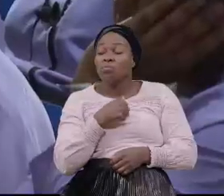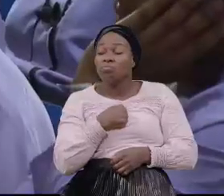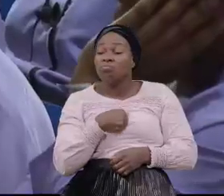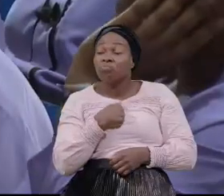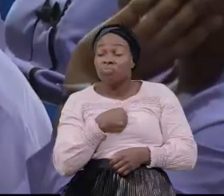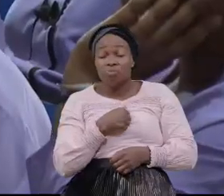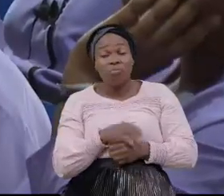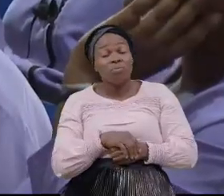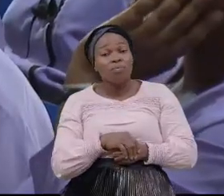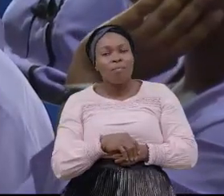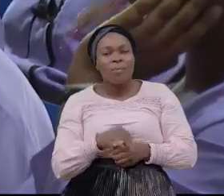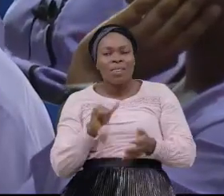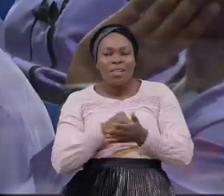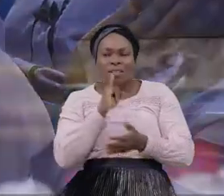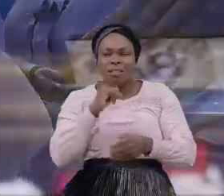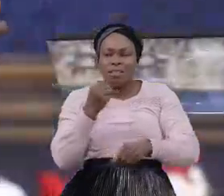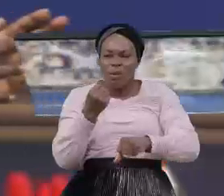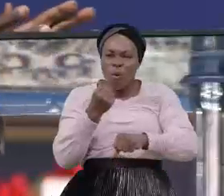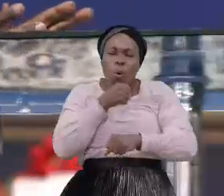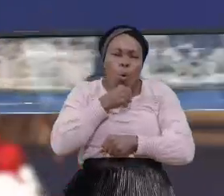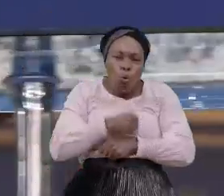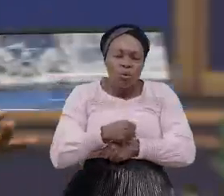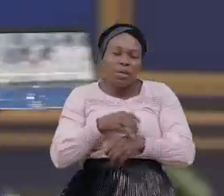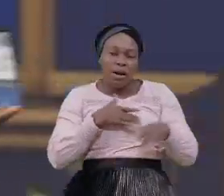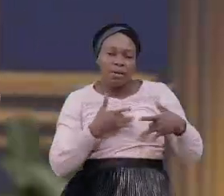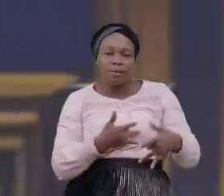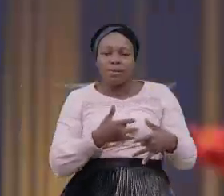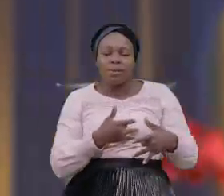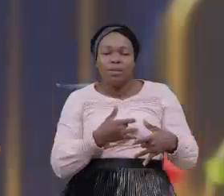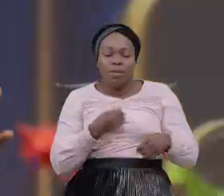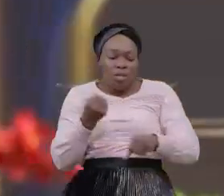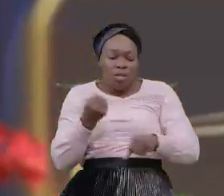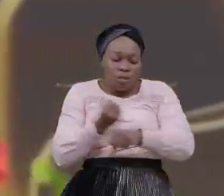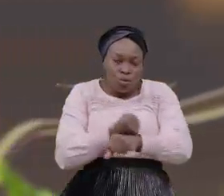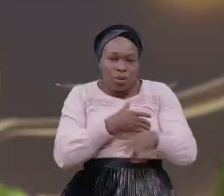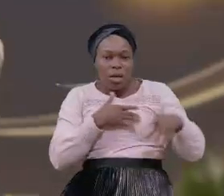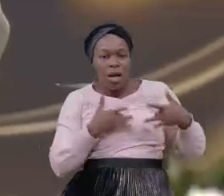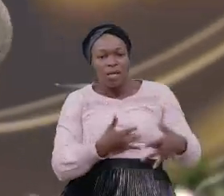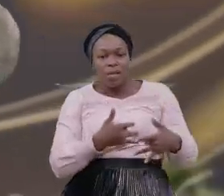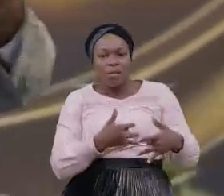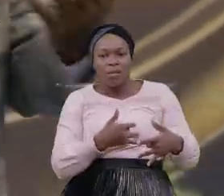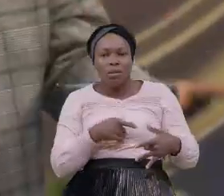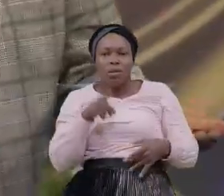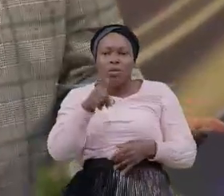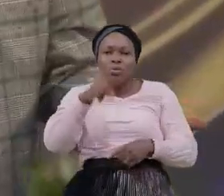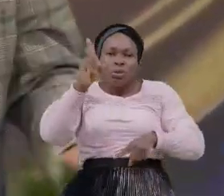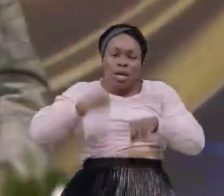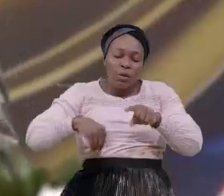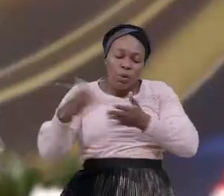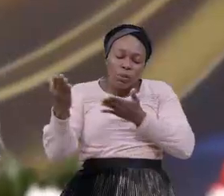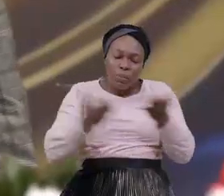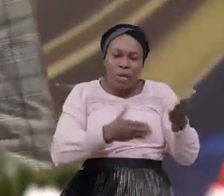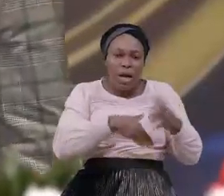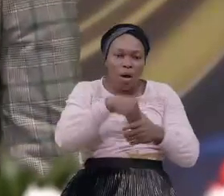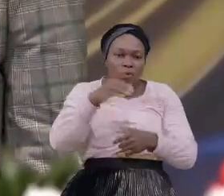stony heart, they will not take action. They cannot bring something out of themselves